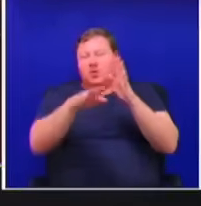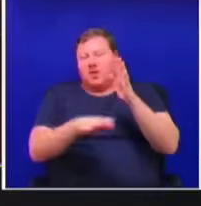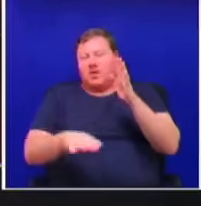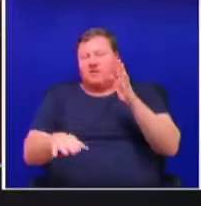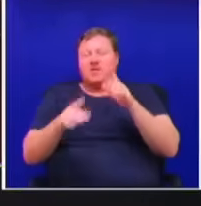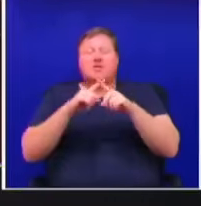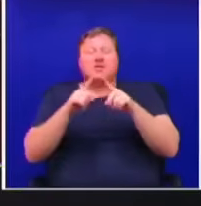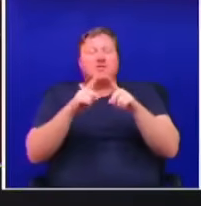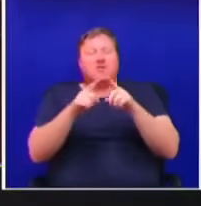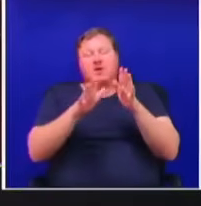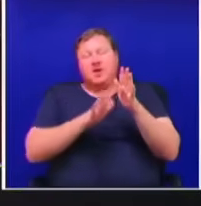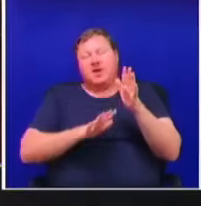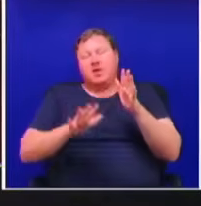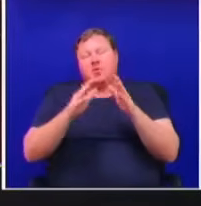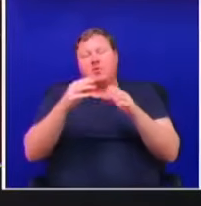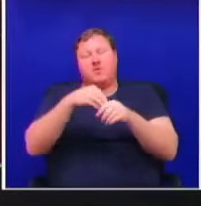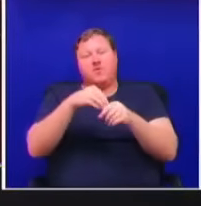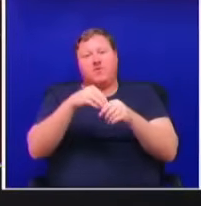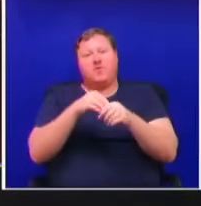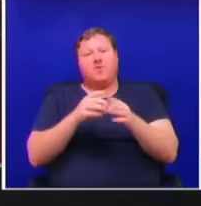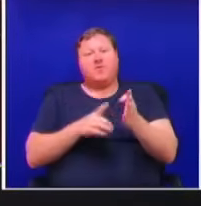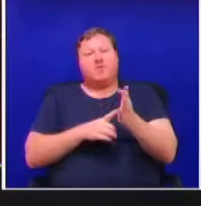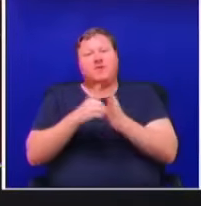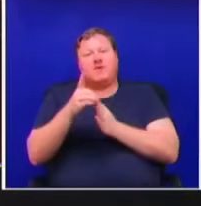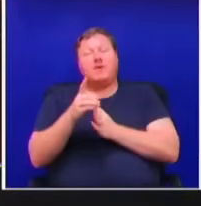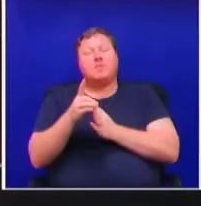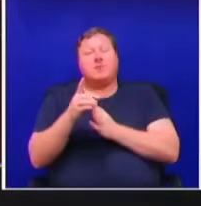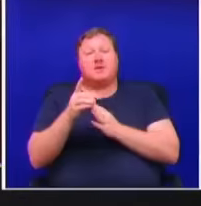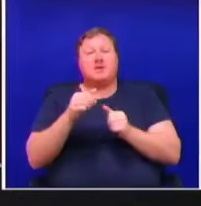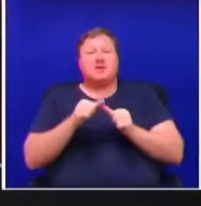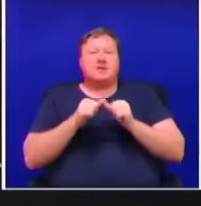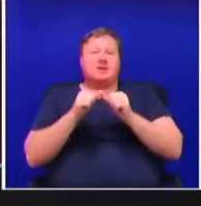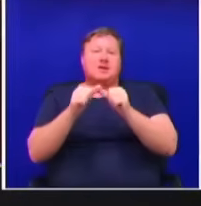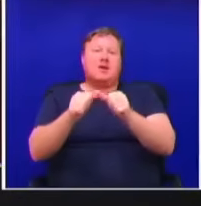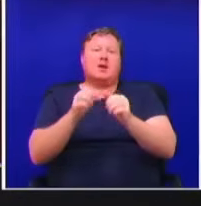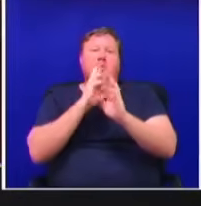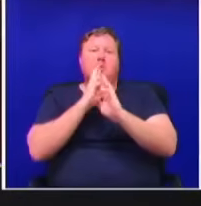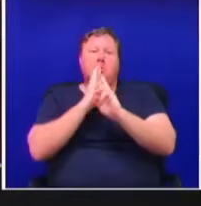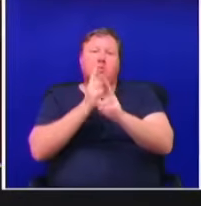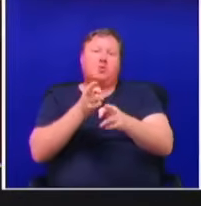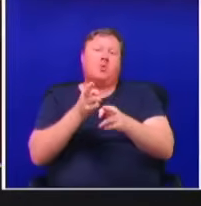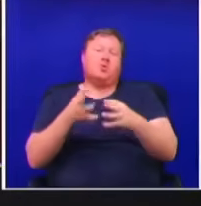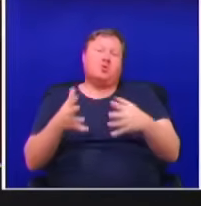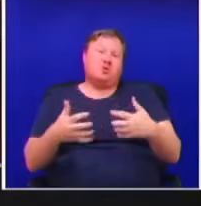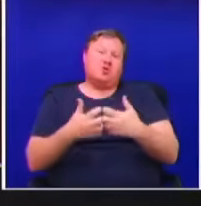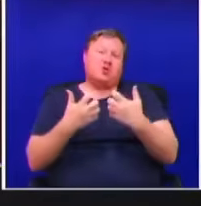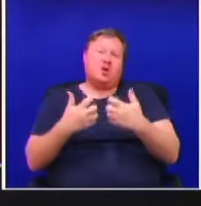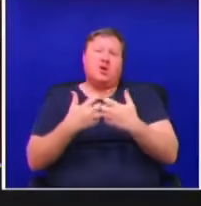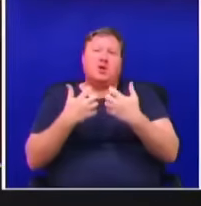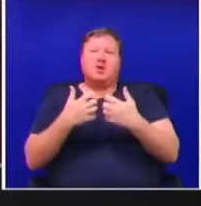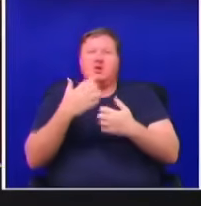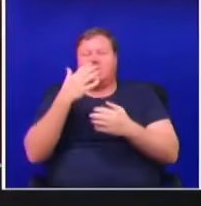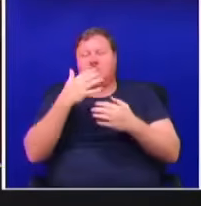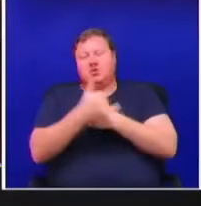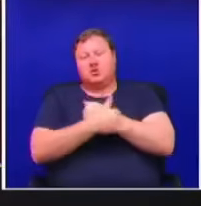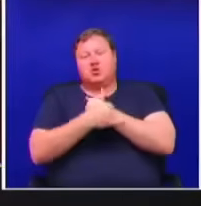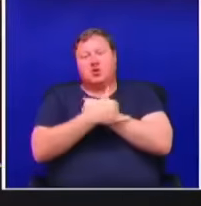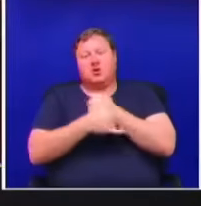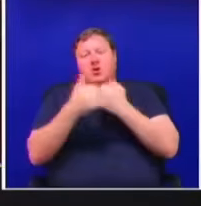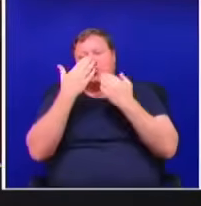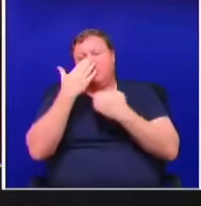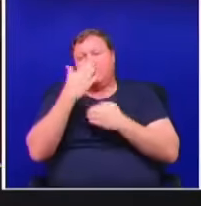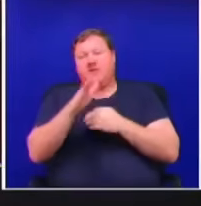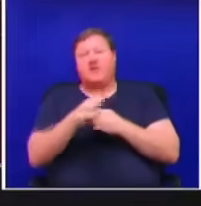sectors is to develop sustainable and effective responses to the challenges that the country faces. It